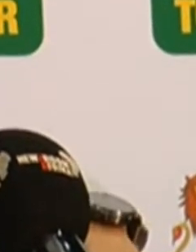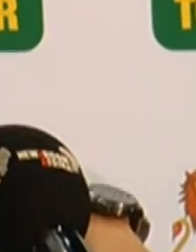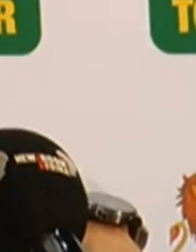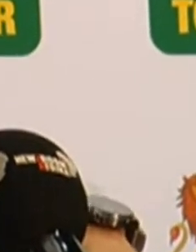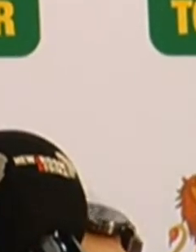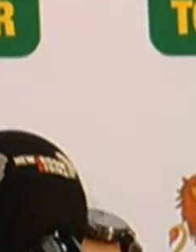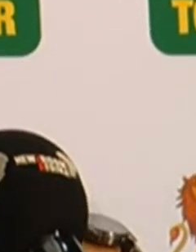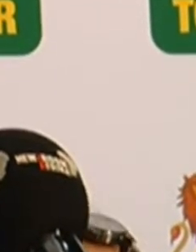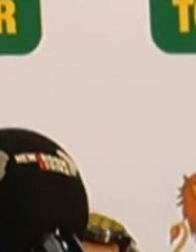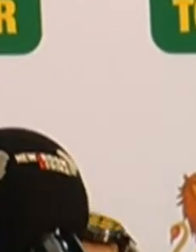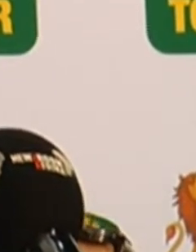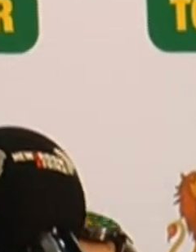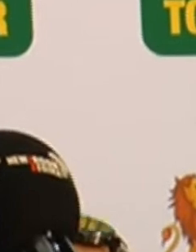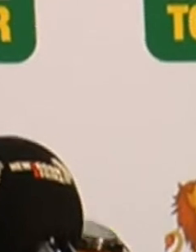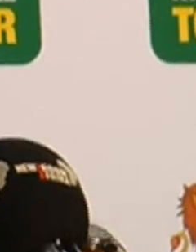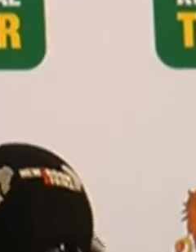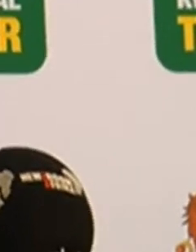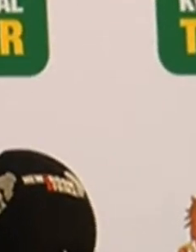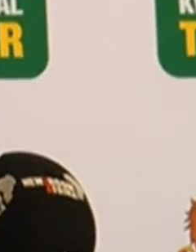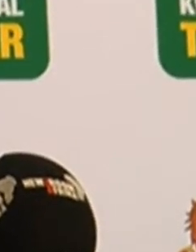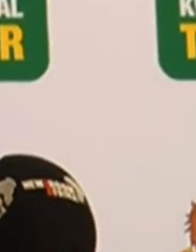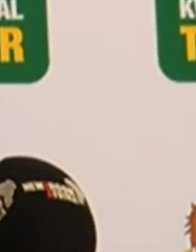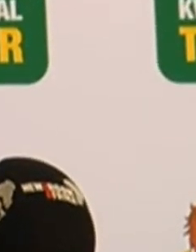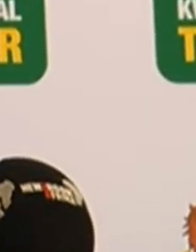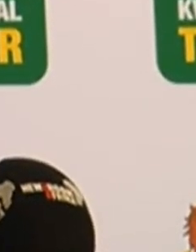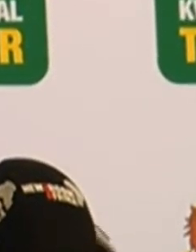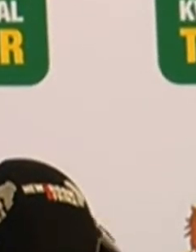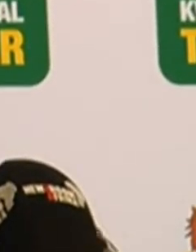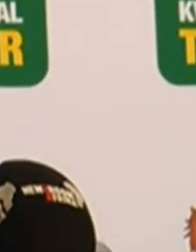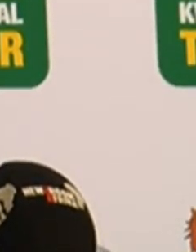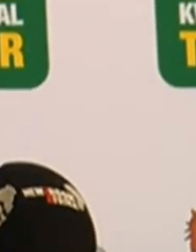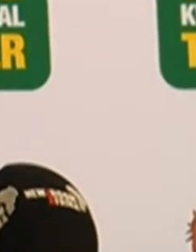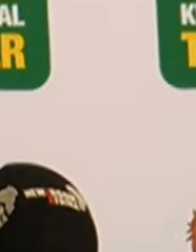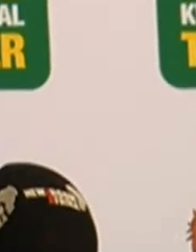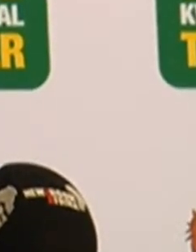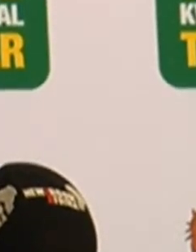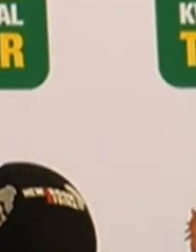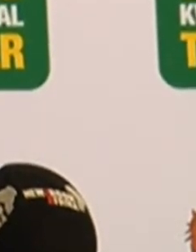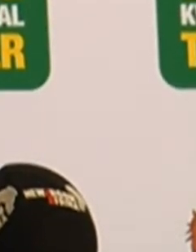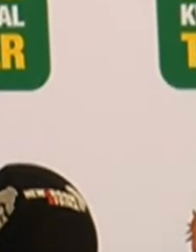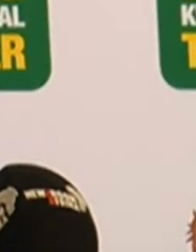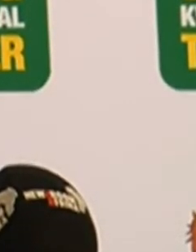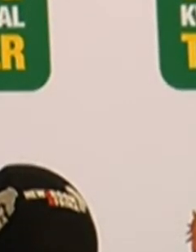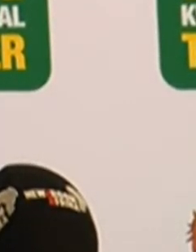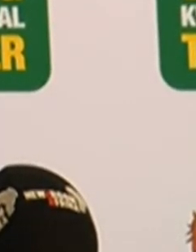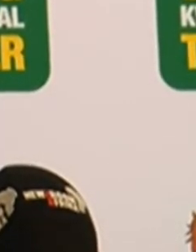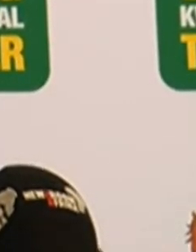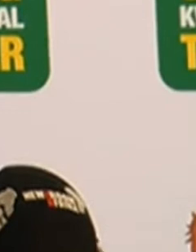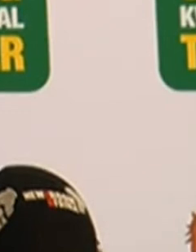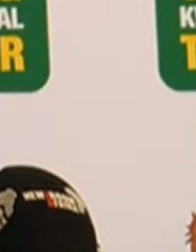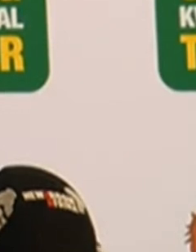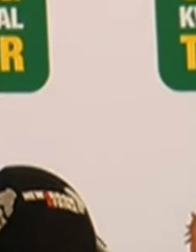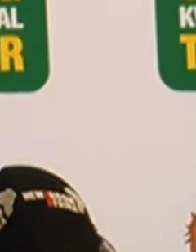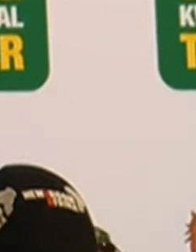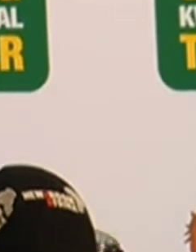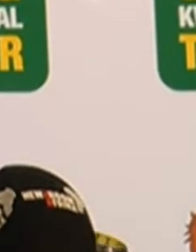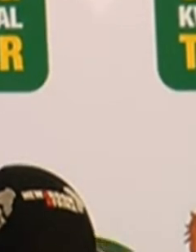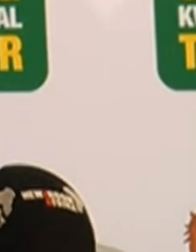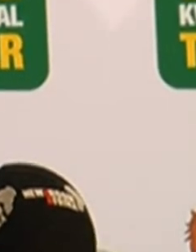our SEZ, these will include those who operate in